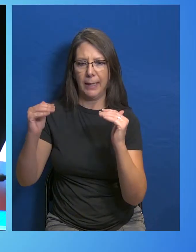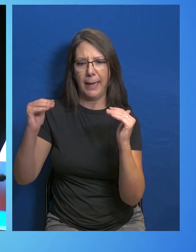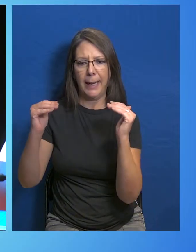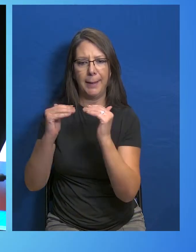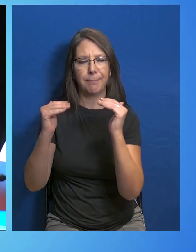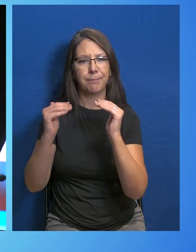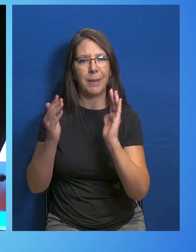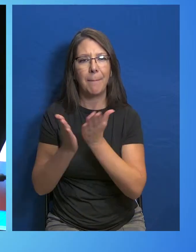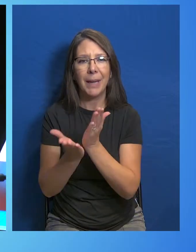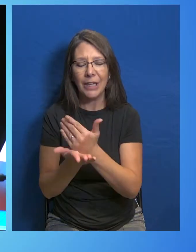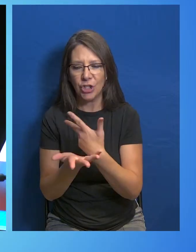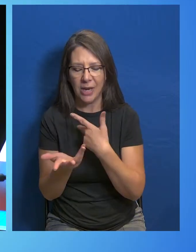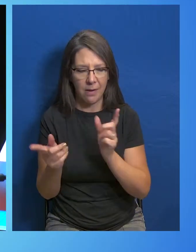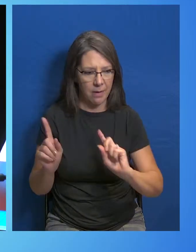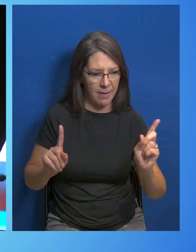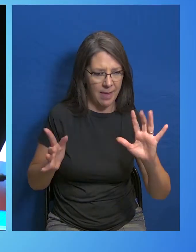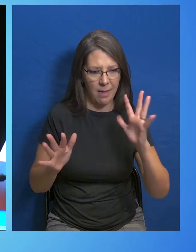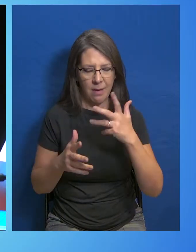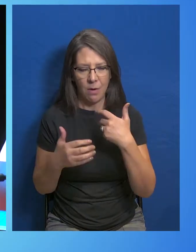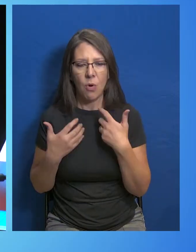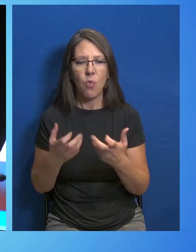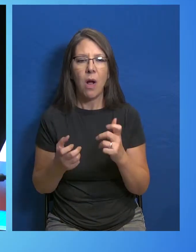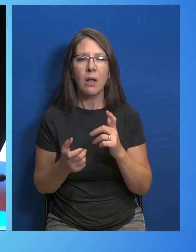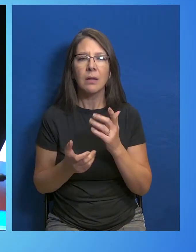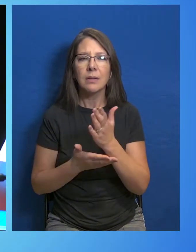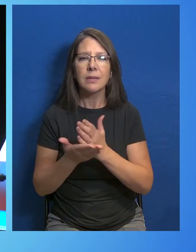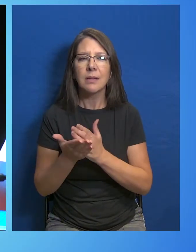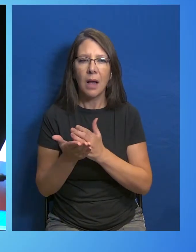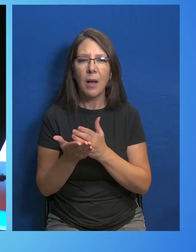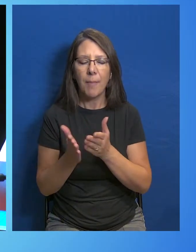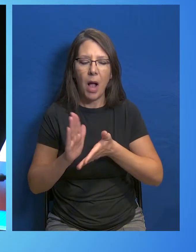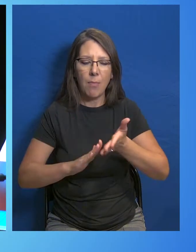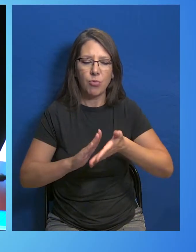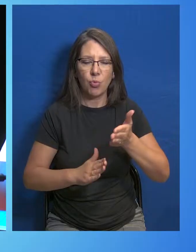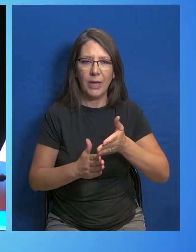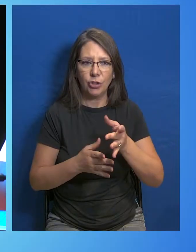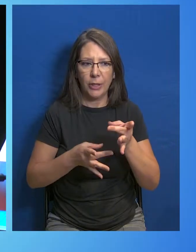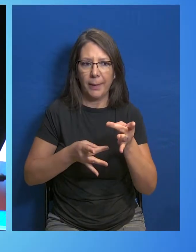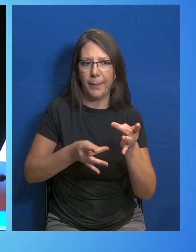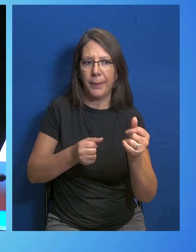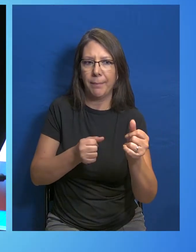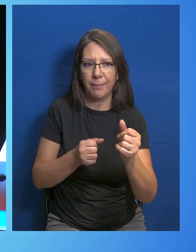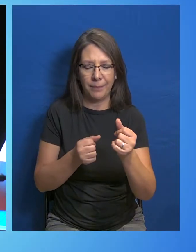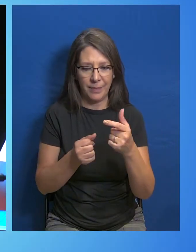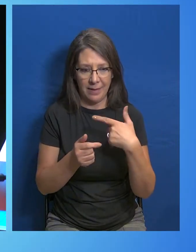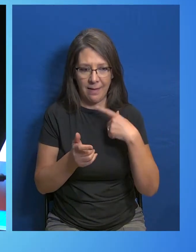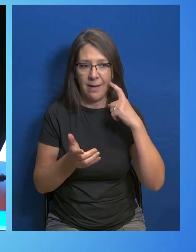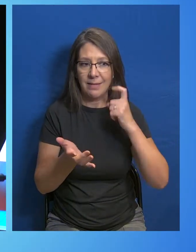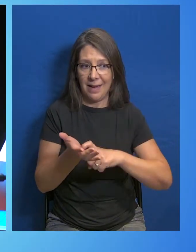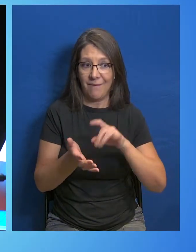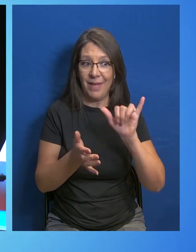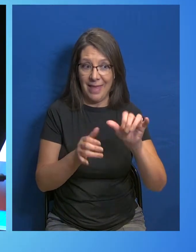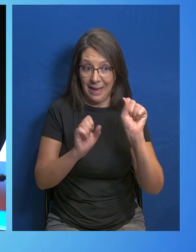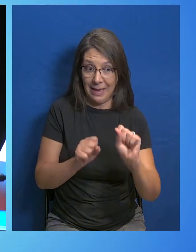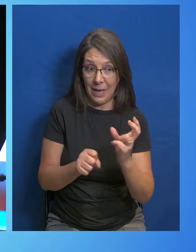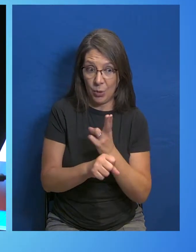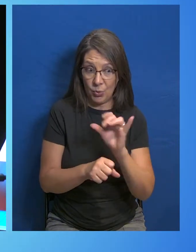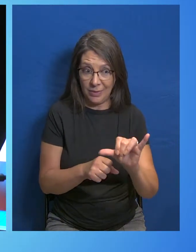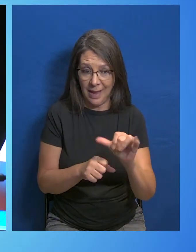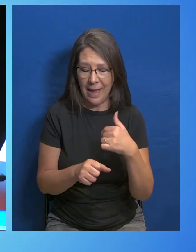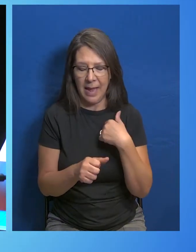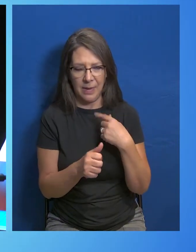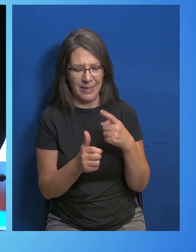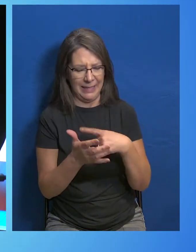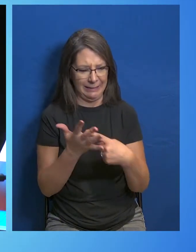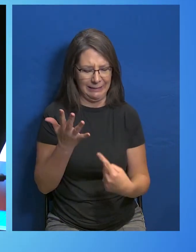Opportunities to create several operational efficiencies were also identified. We've also discussed opportunities